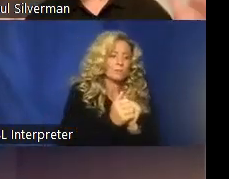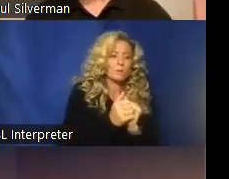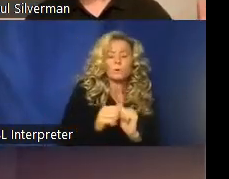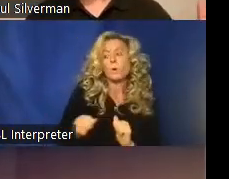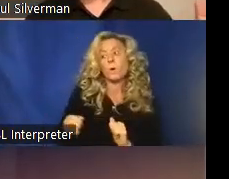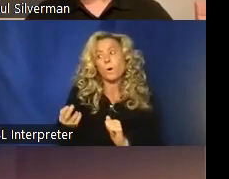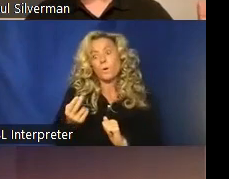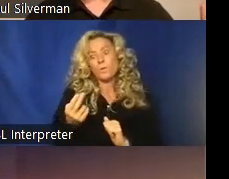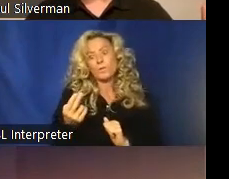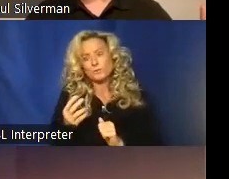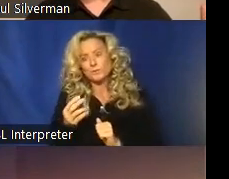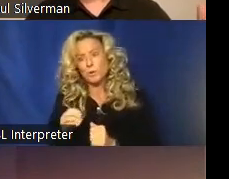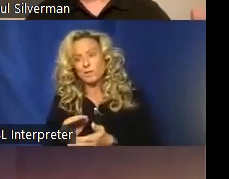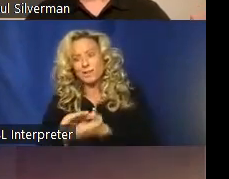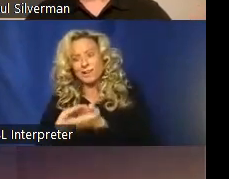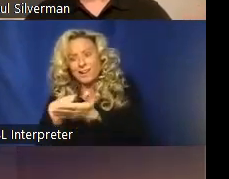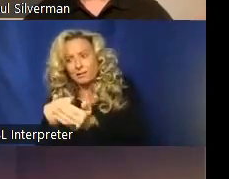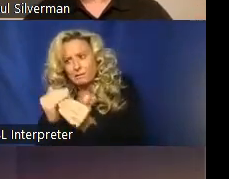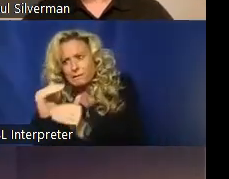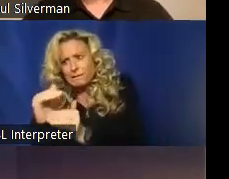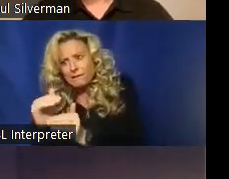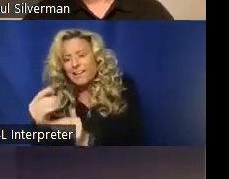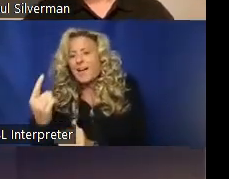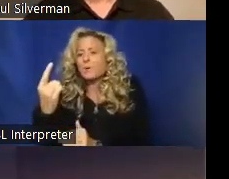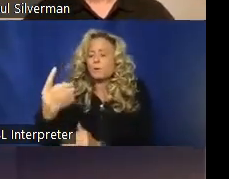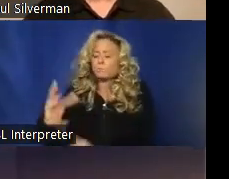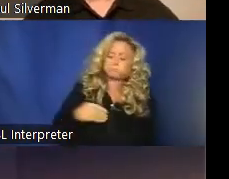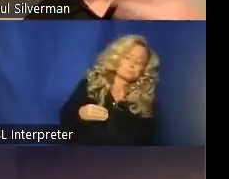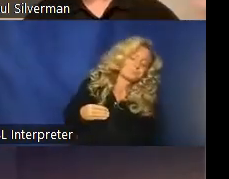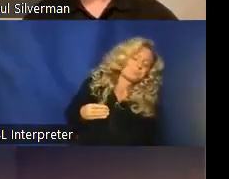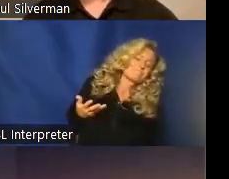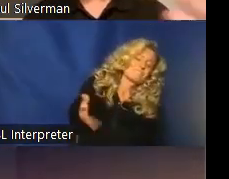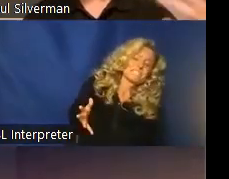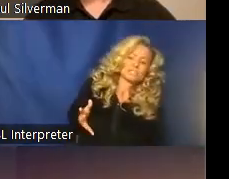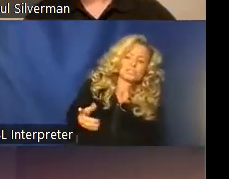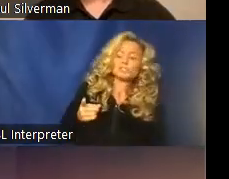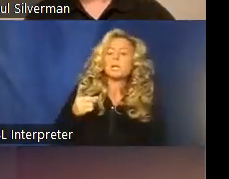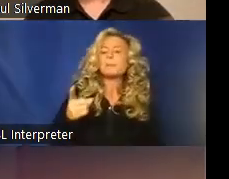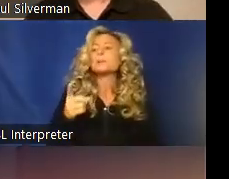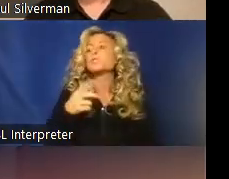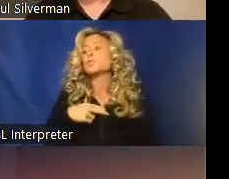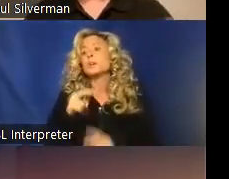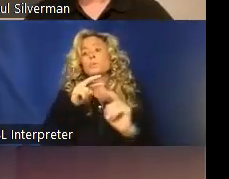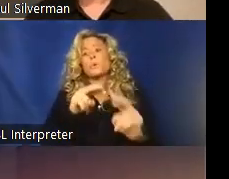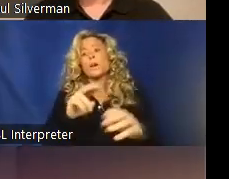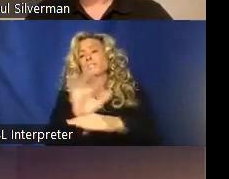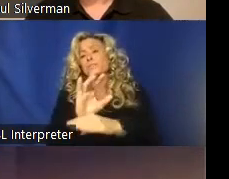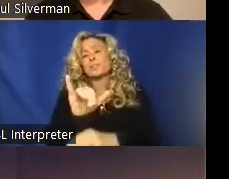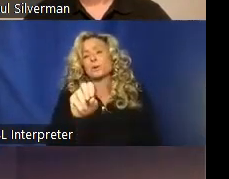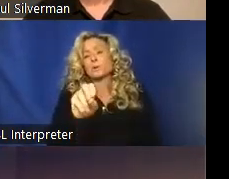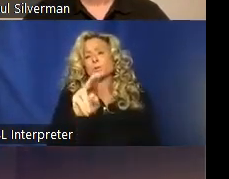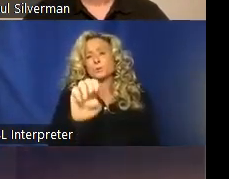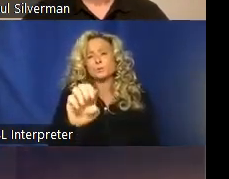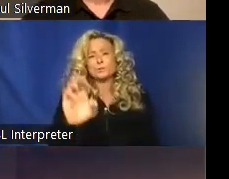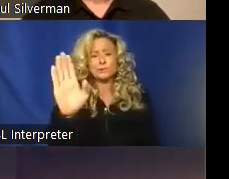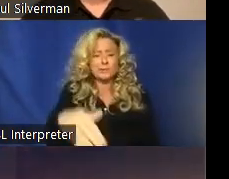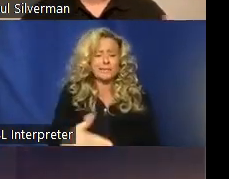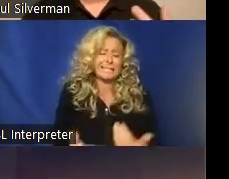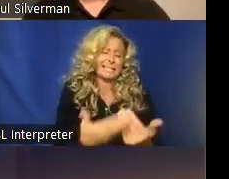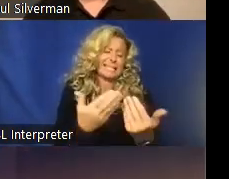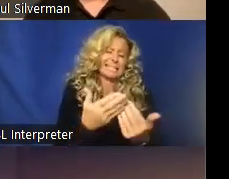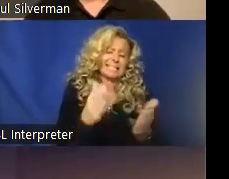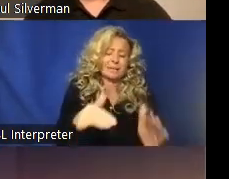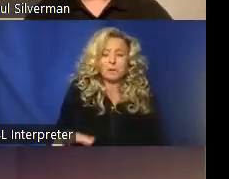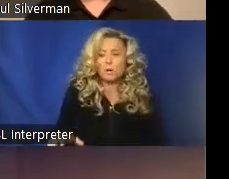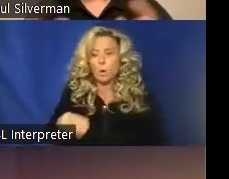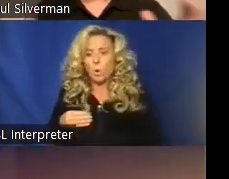only X many of these in the world, and one of them belongs to me. Even though you could go out and watch that video on YouTube just as easily,